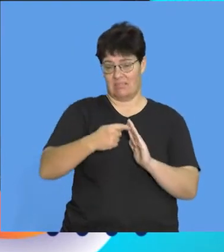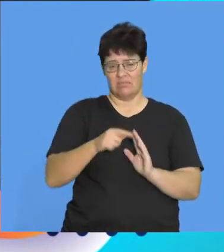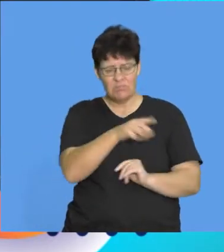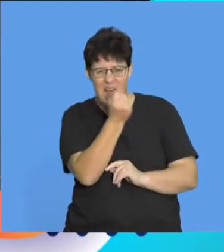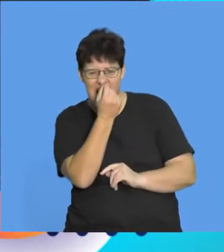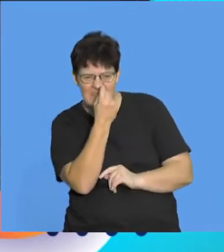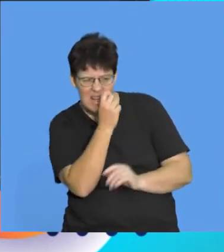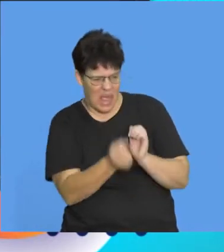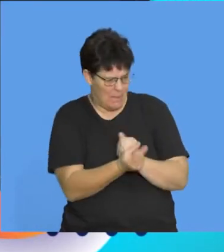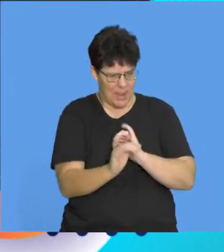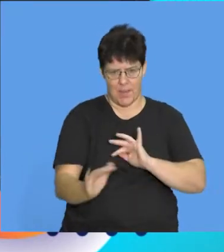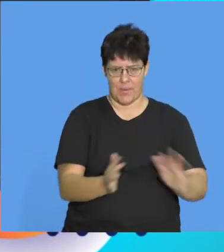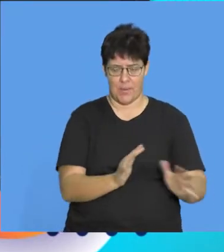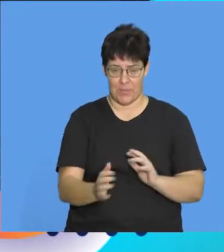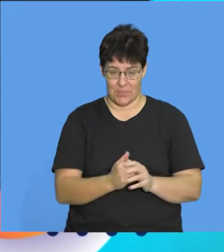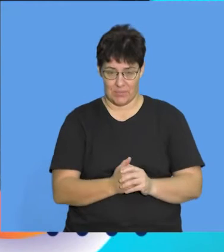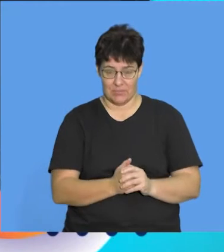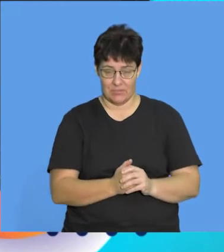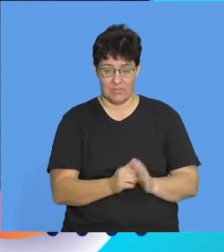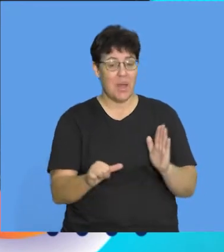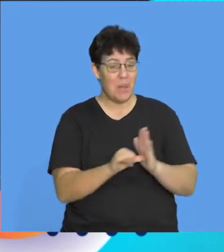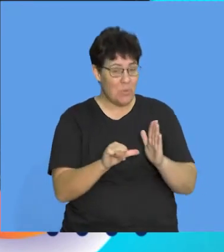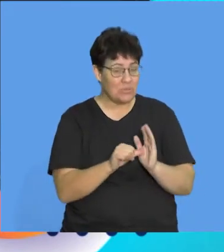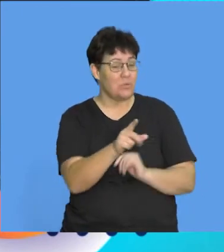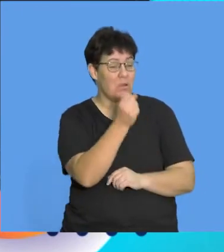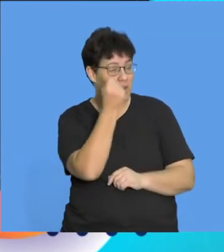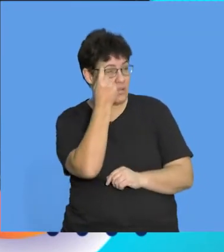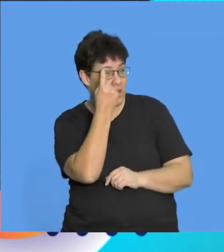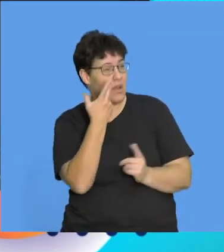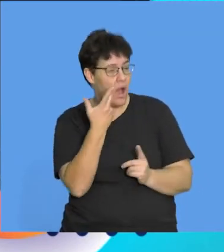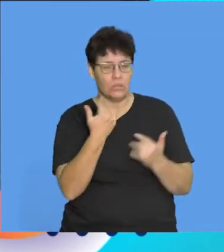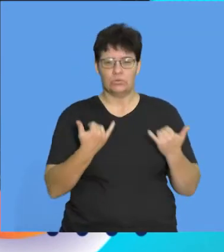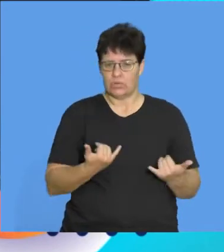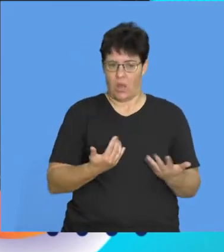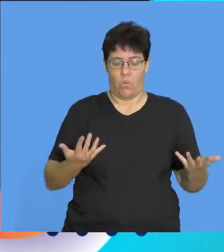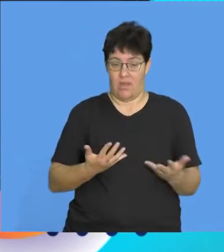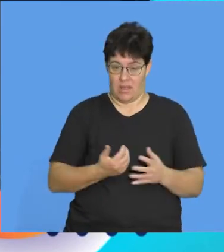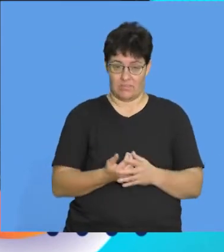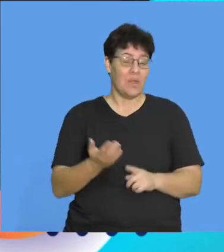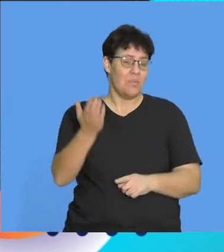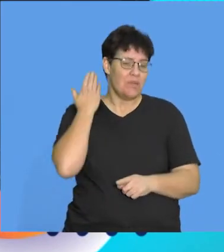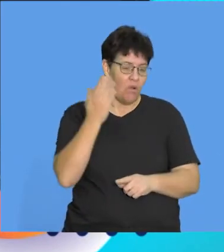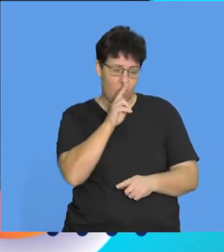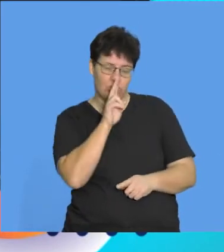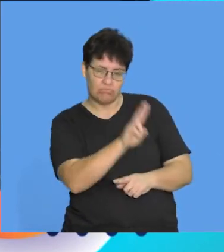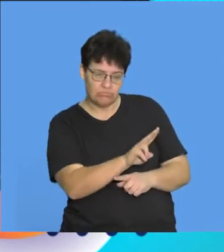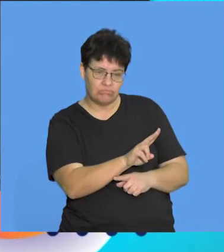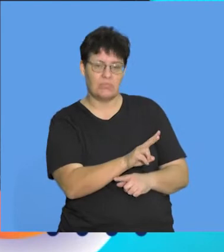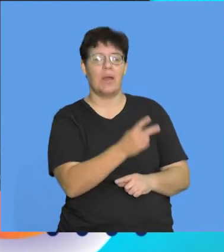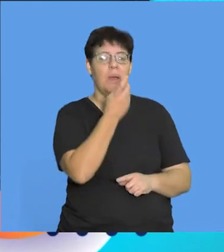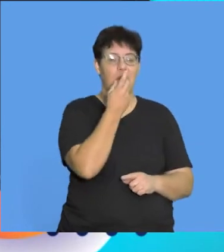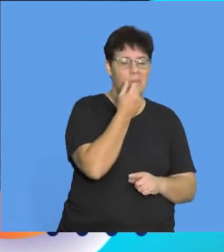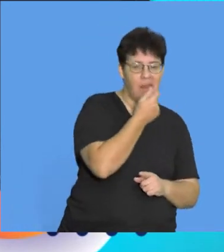how this occurs. It's important that we recognize where we are today. We've spent some time previously looking at the male and female reproductive